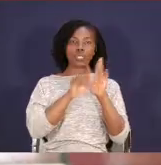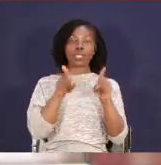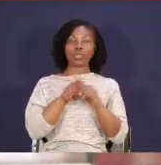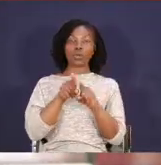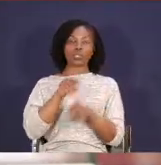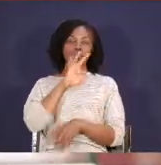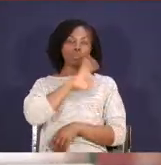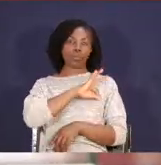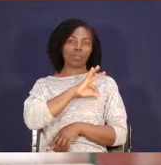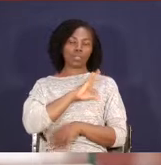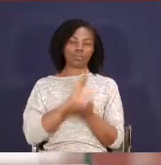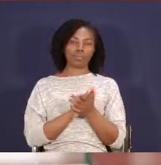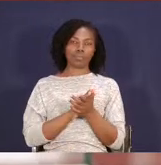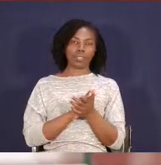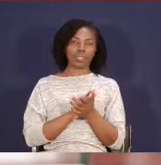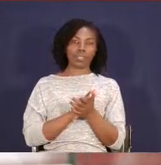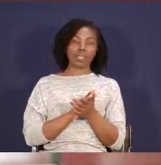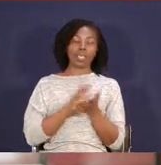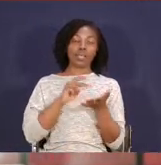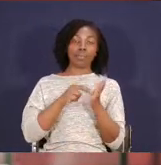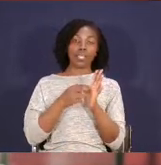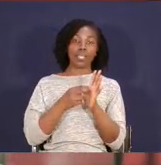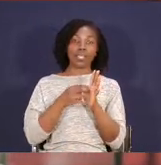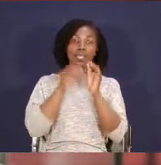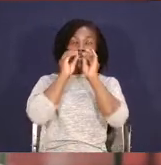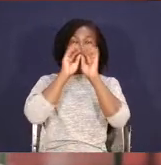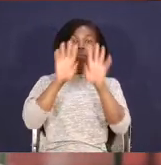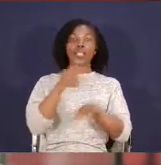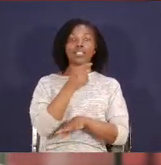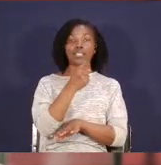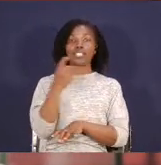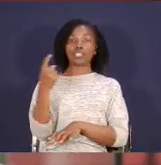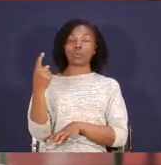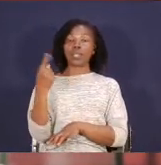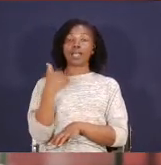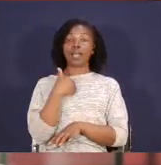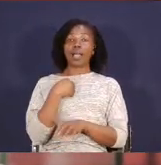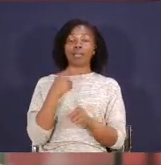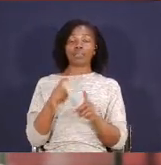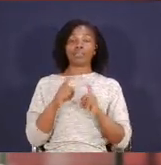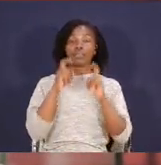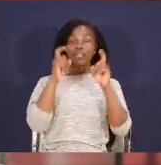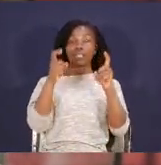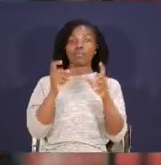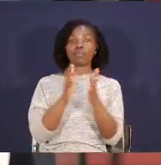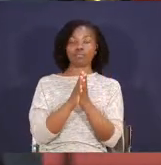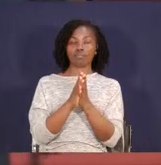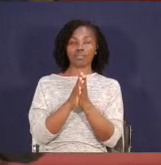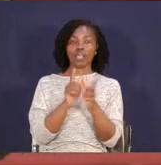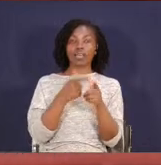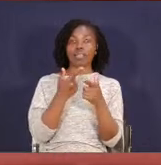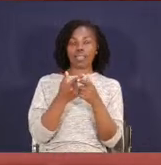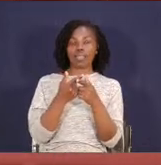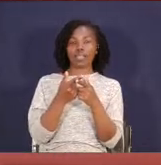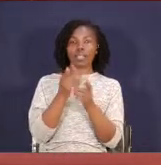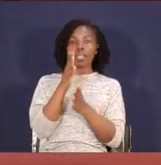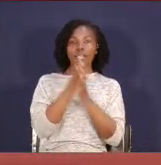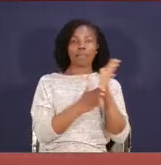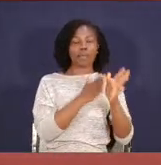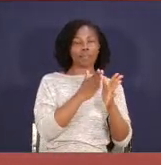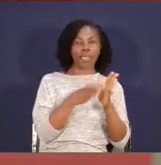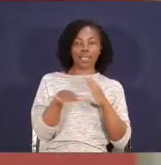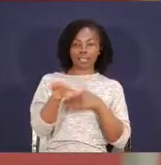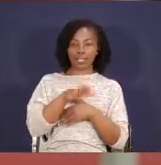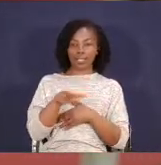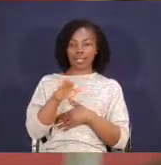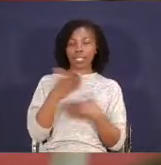therefore, he invested in every one of us and gave us each one of us a gift. Then he creates an environment within which